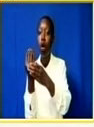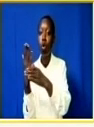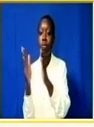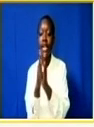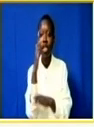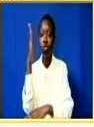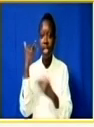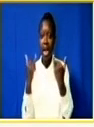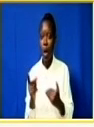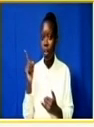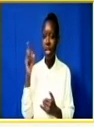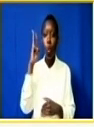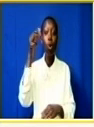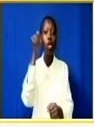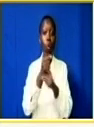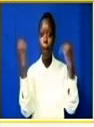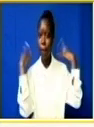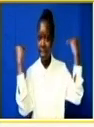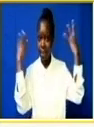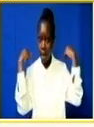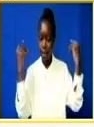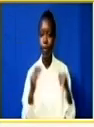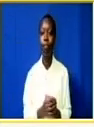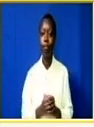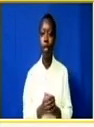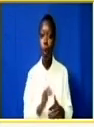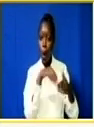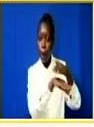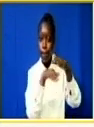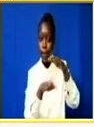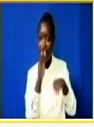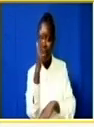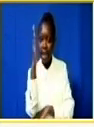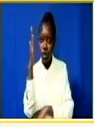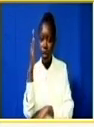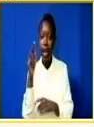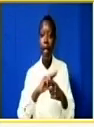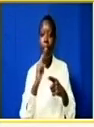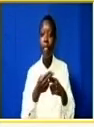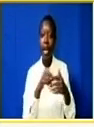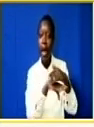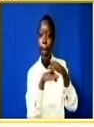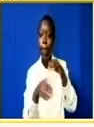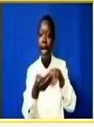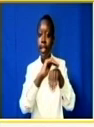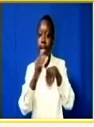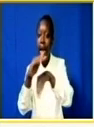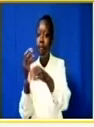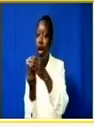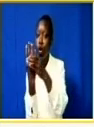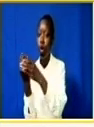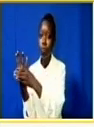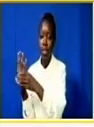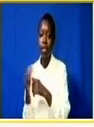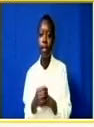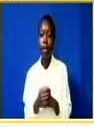Now, this one you're going to do physically. Plant a tree, plant cover crops, plant grass, plant